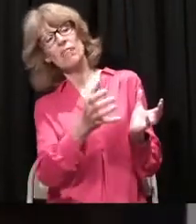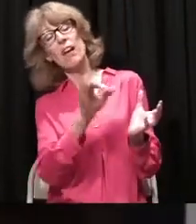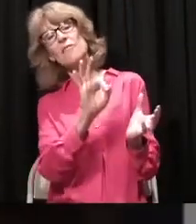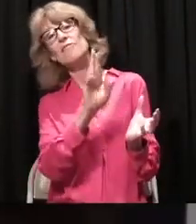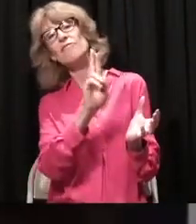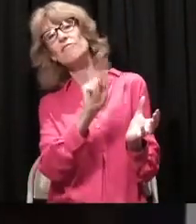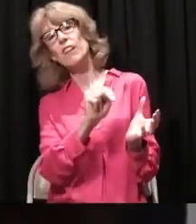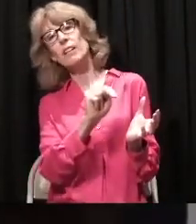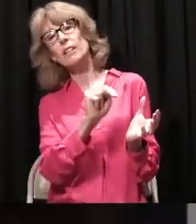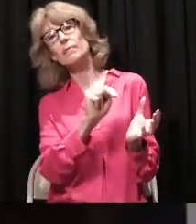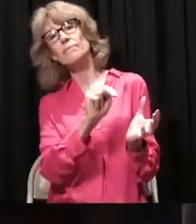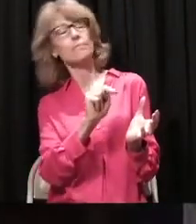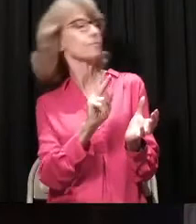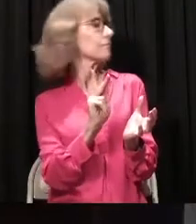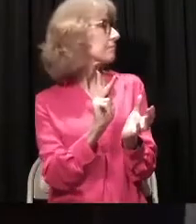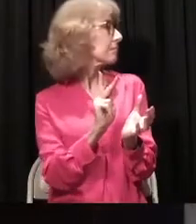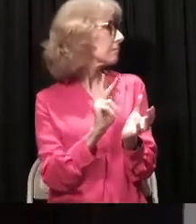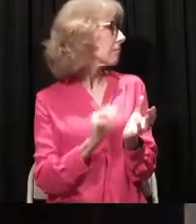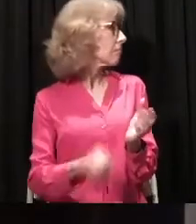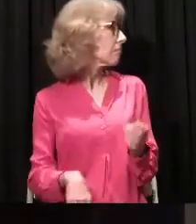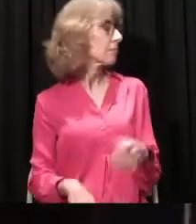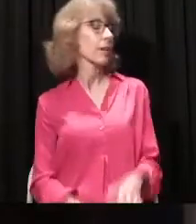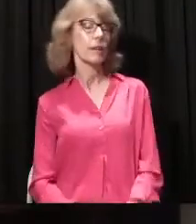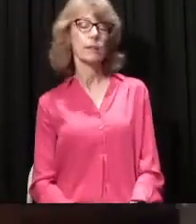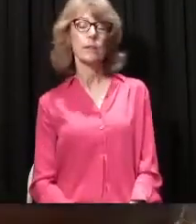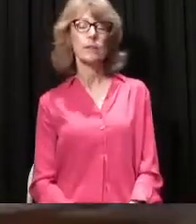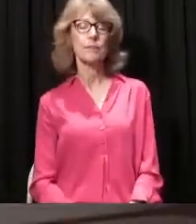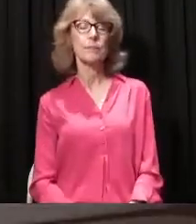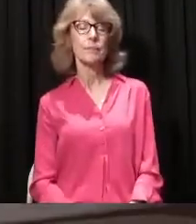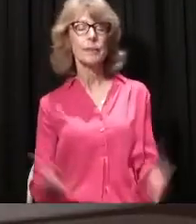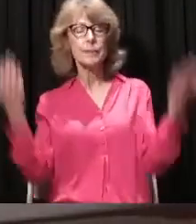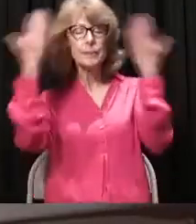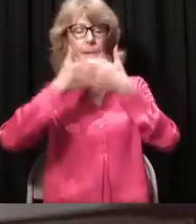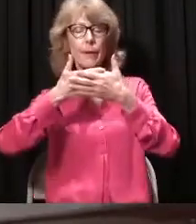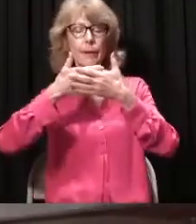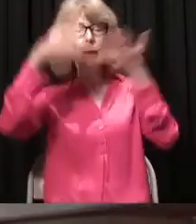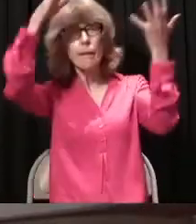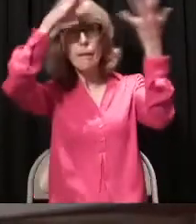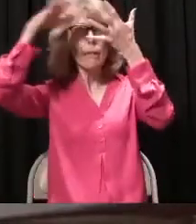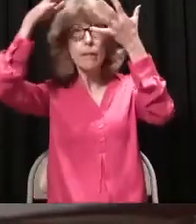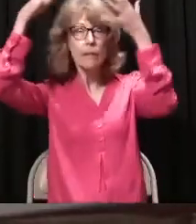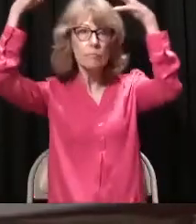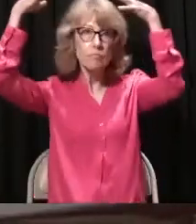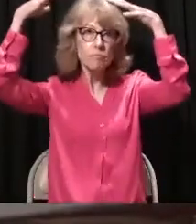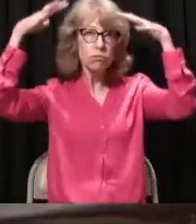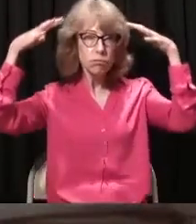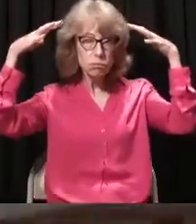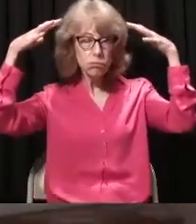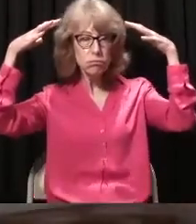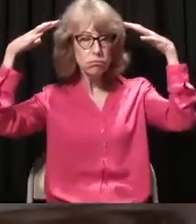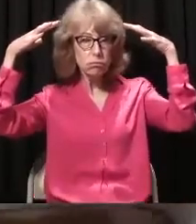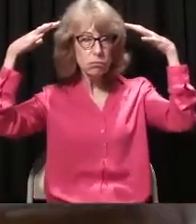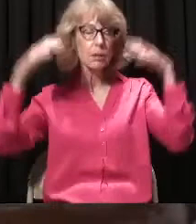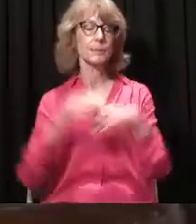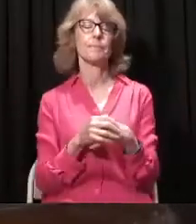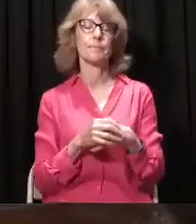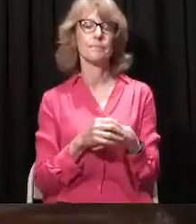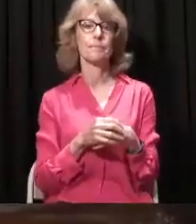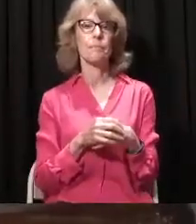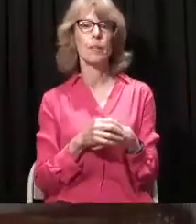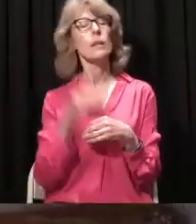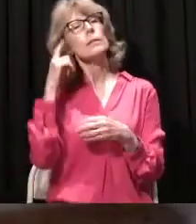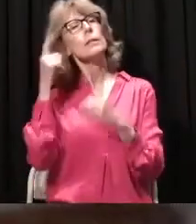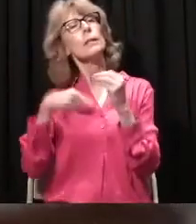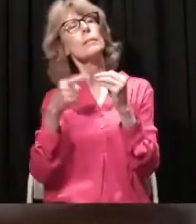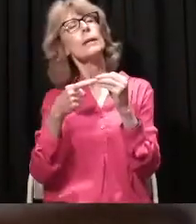like, metaphorically, a cloud kind of descends over me, and I'm just like, ugh, I just don't feel good about life. So I want you to think about the last time you